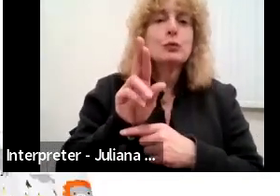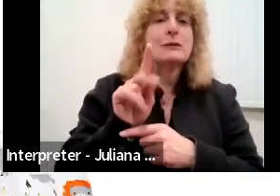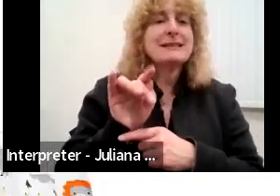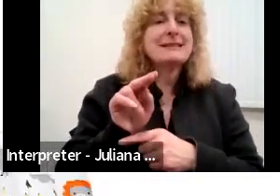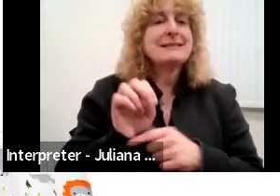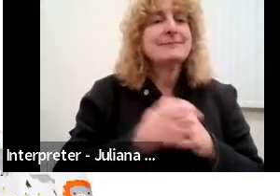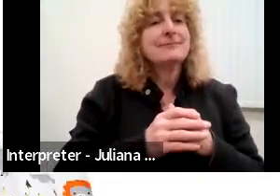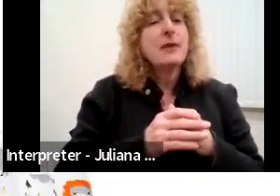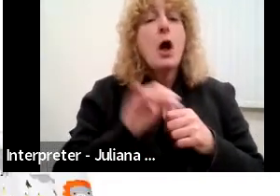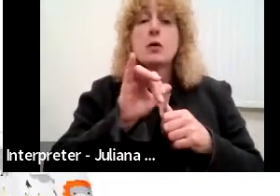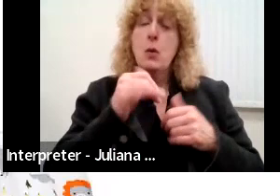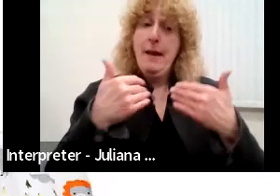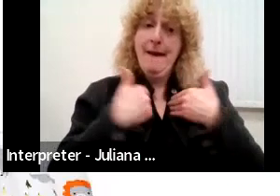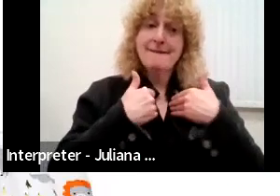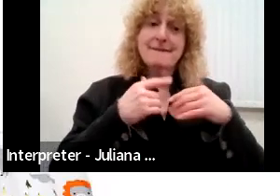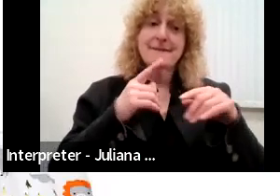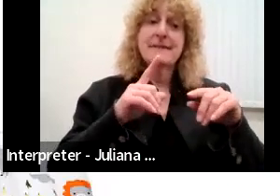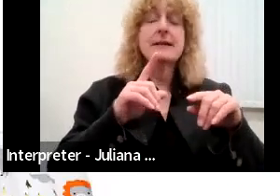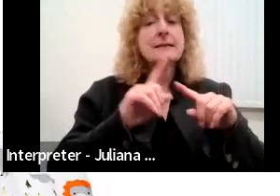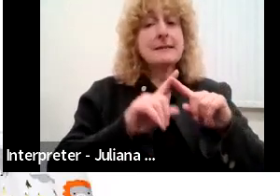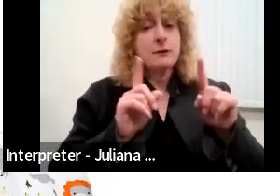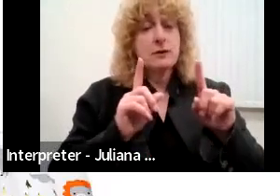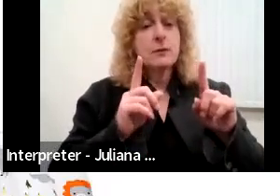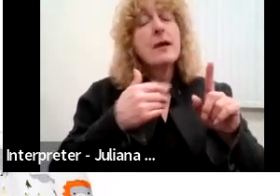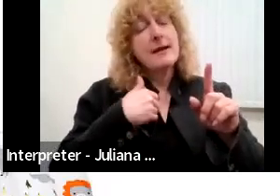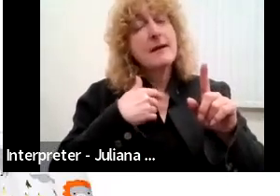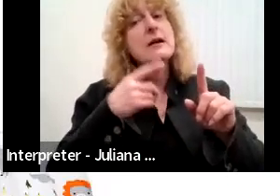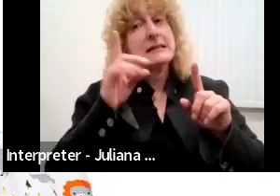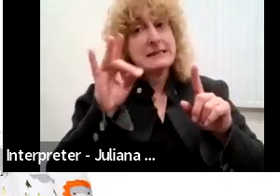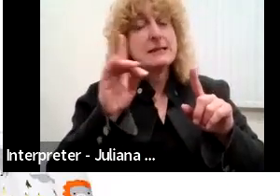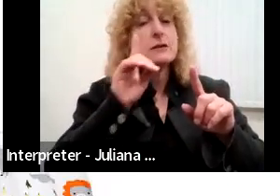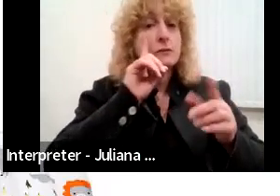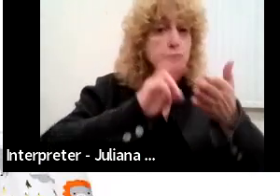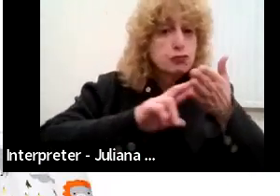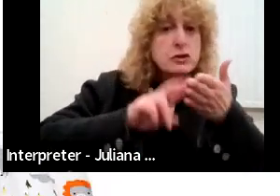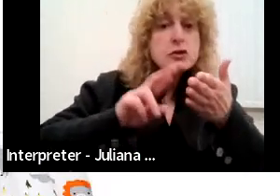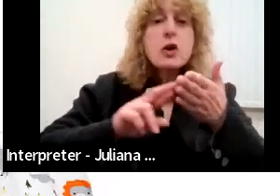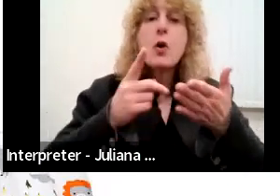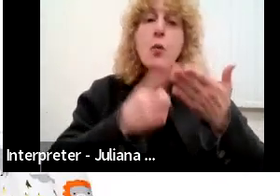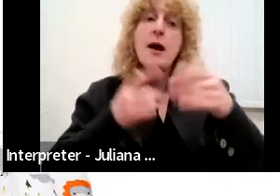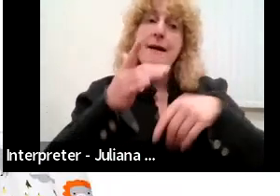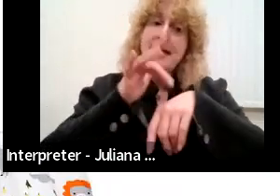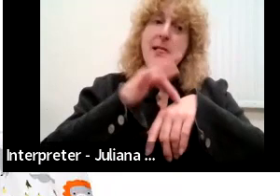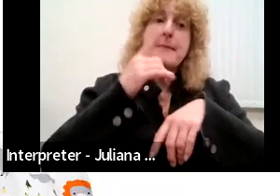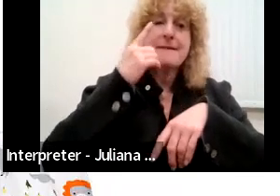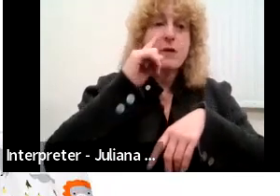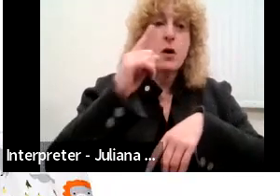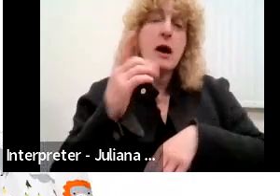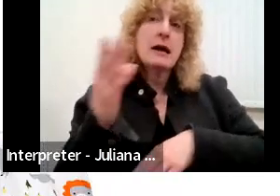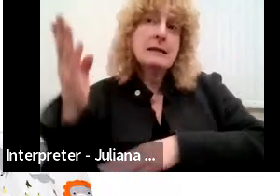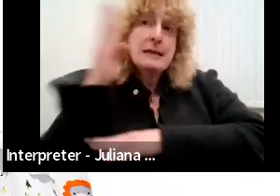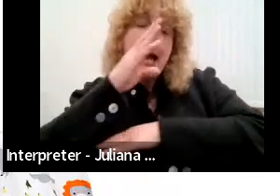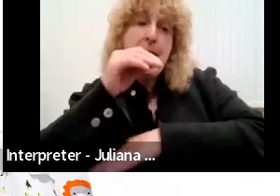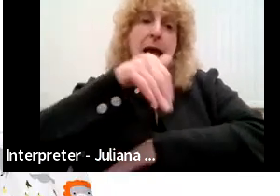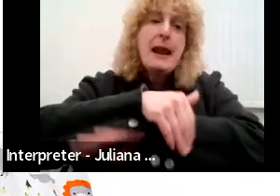We also have we've done different research on what is available for day and nighttime incontinence,